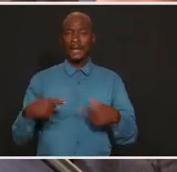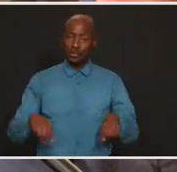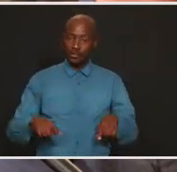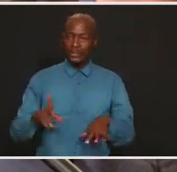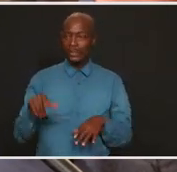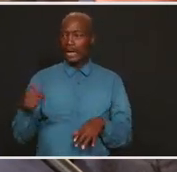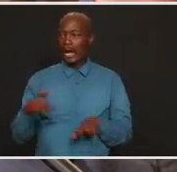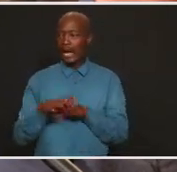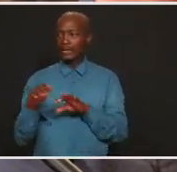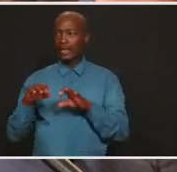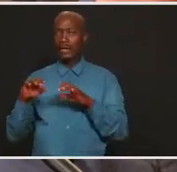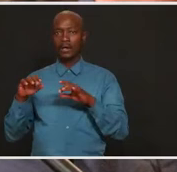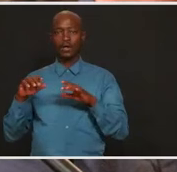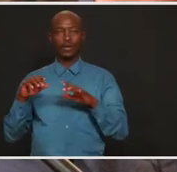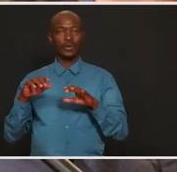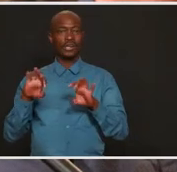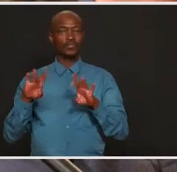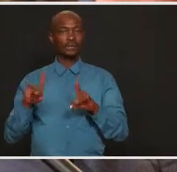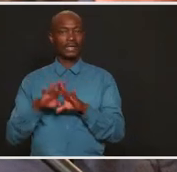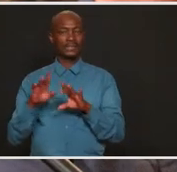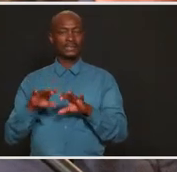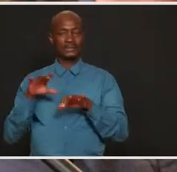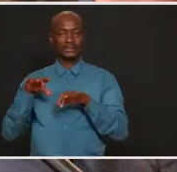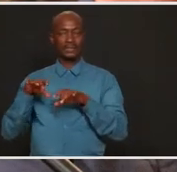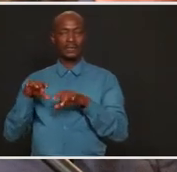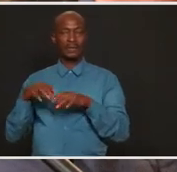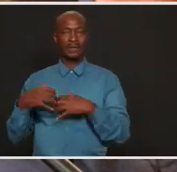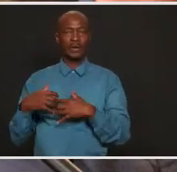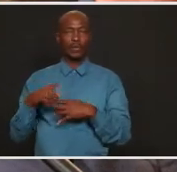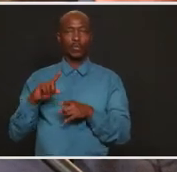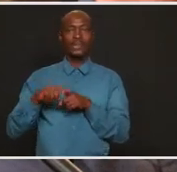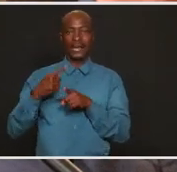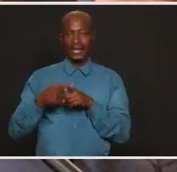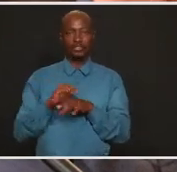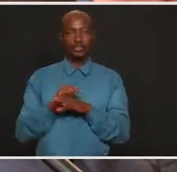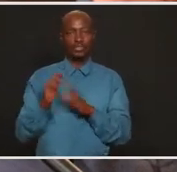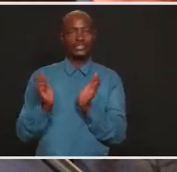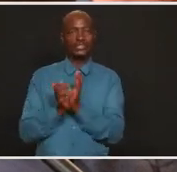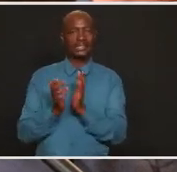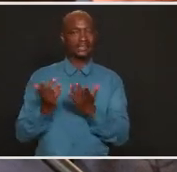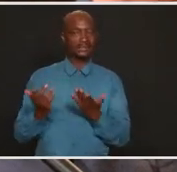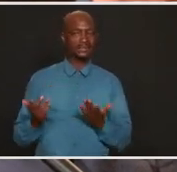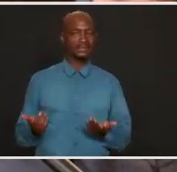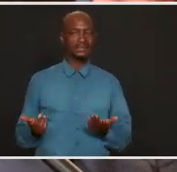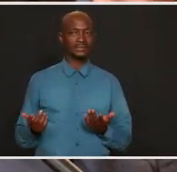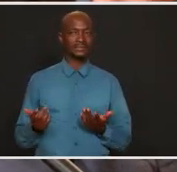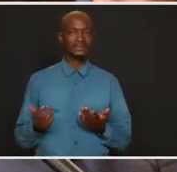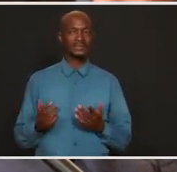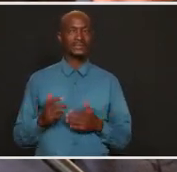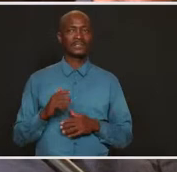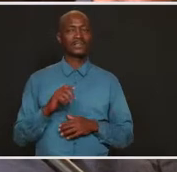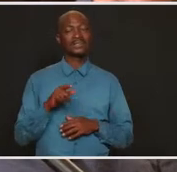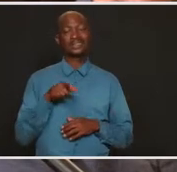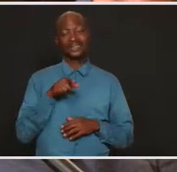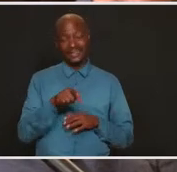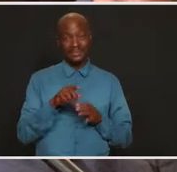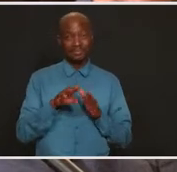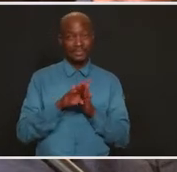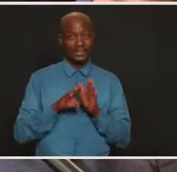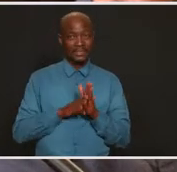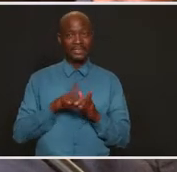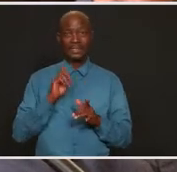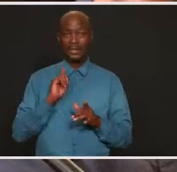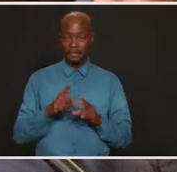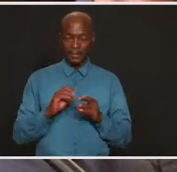alternative education founders with extra jail time the billable should